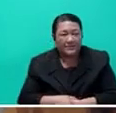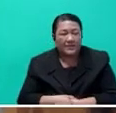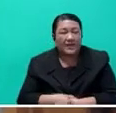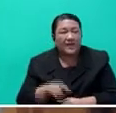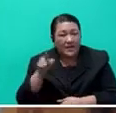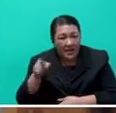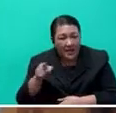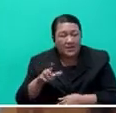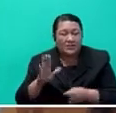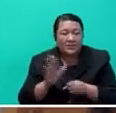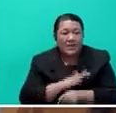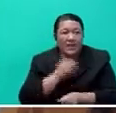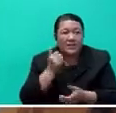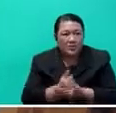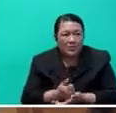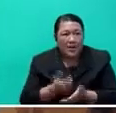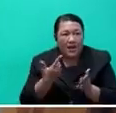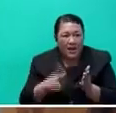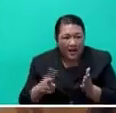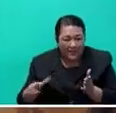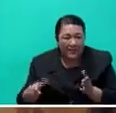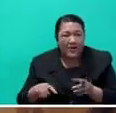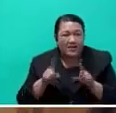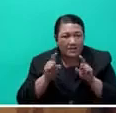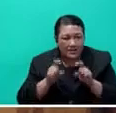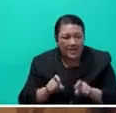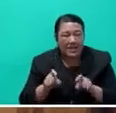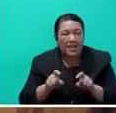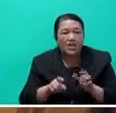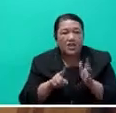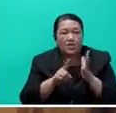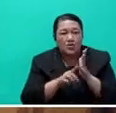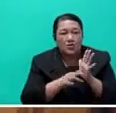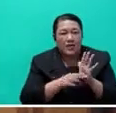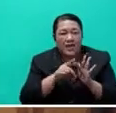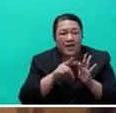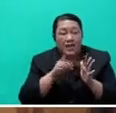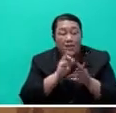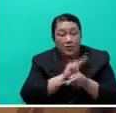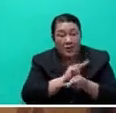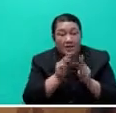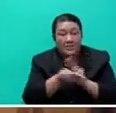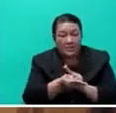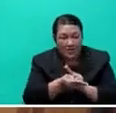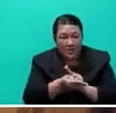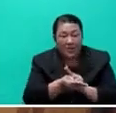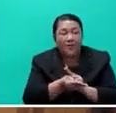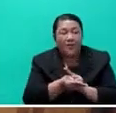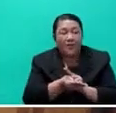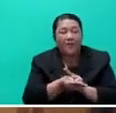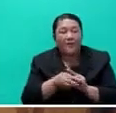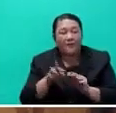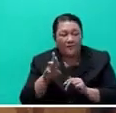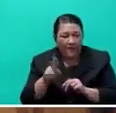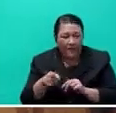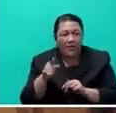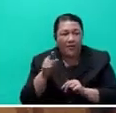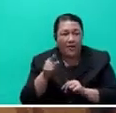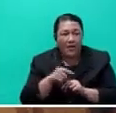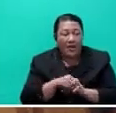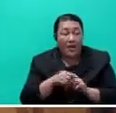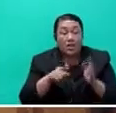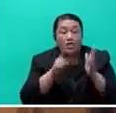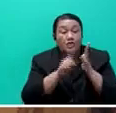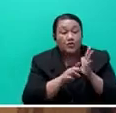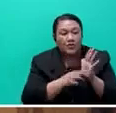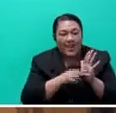that Levuka remains a UNESCO World Heritage Site. I'm sure my chair at the committee will also